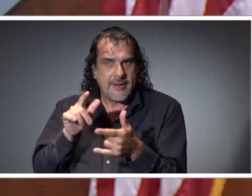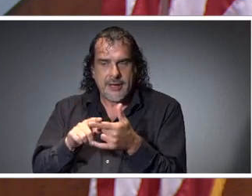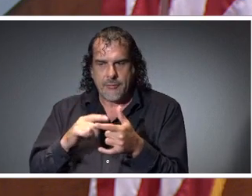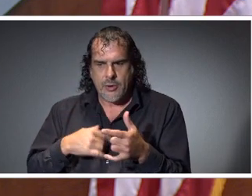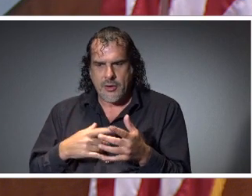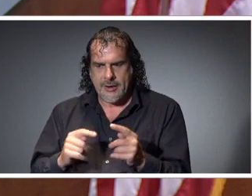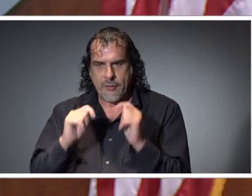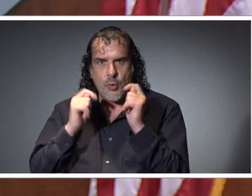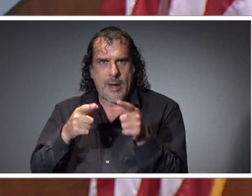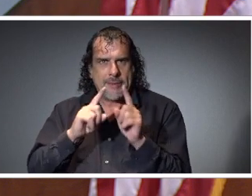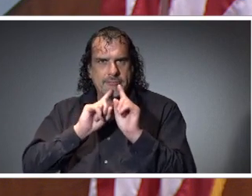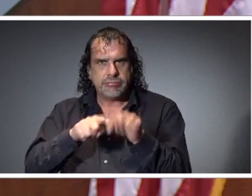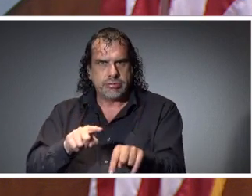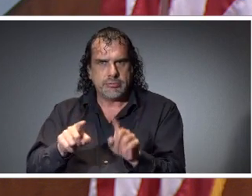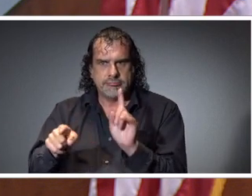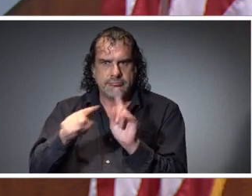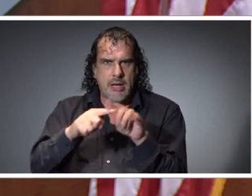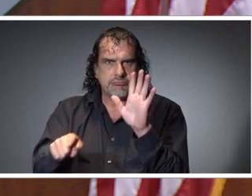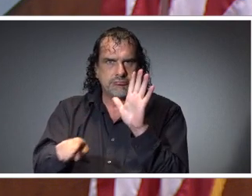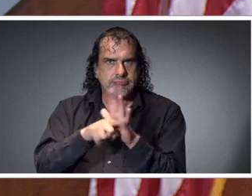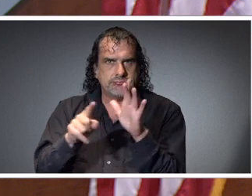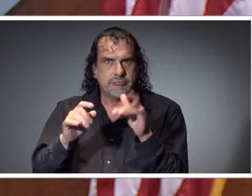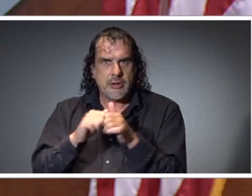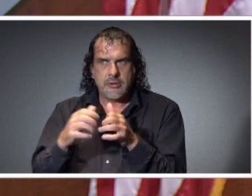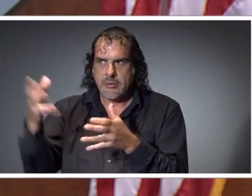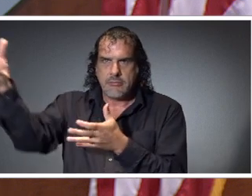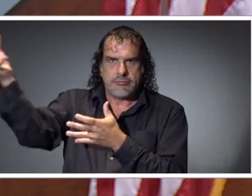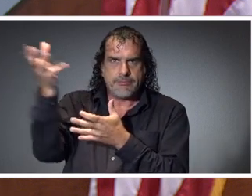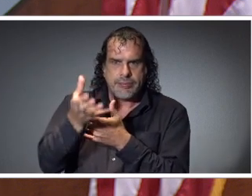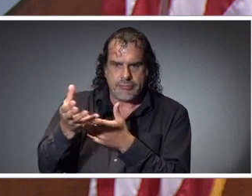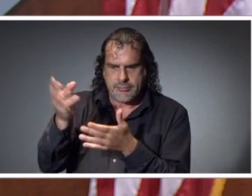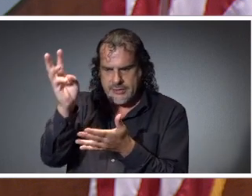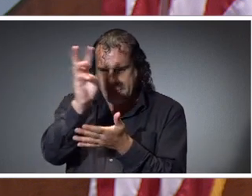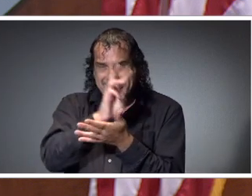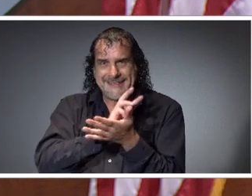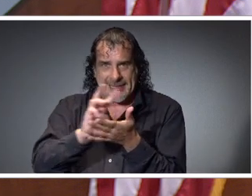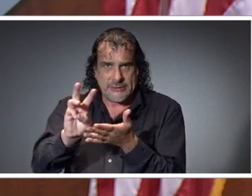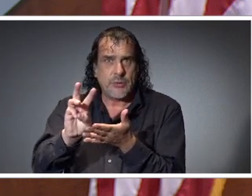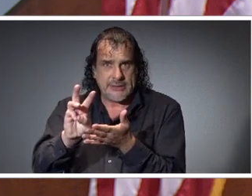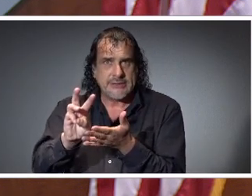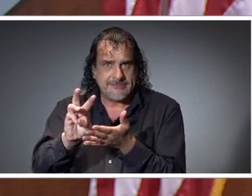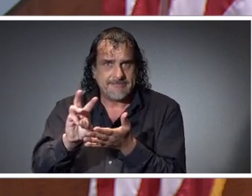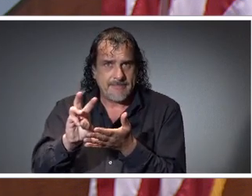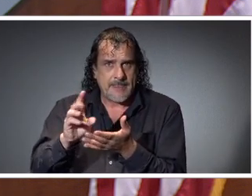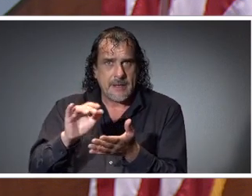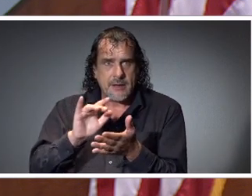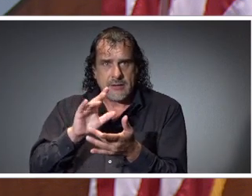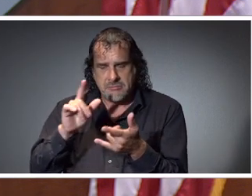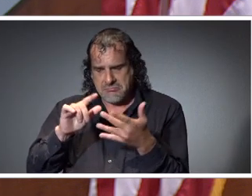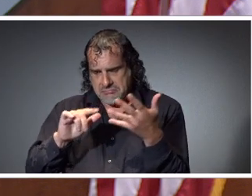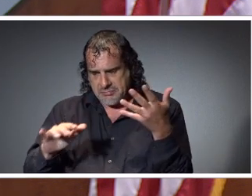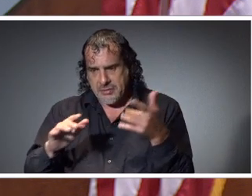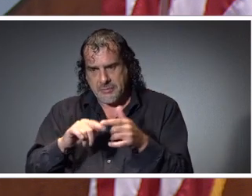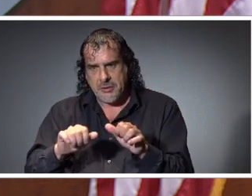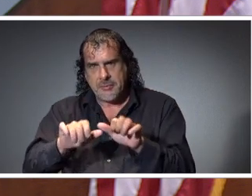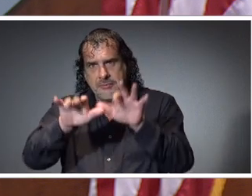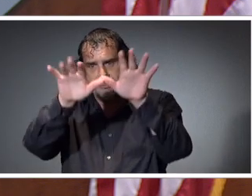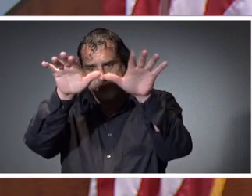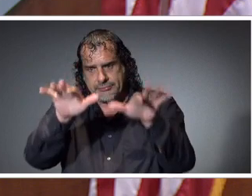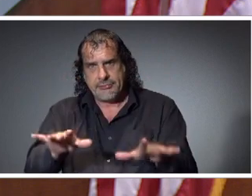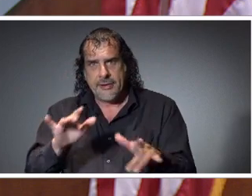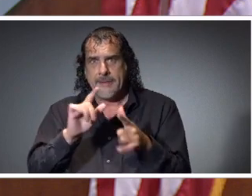tests being distributed over the next 6 weeks or so. That is certainly an effort that we support. We are going to continue